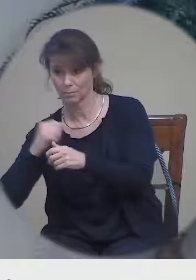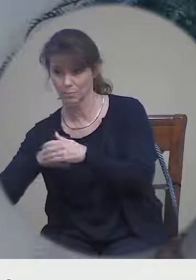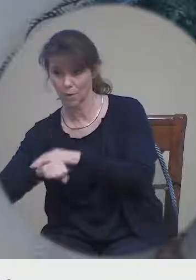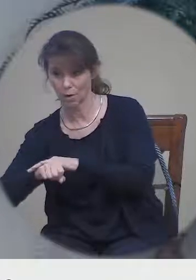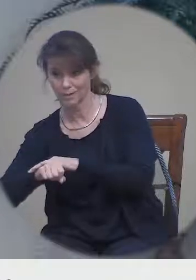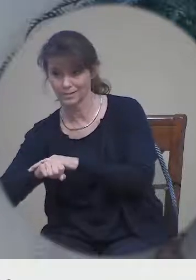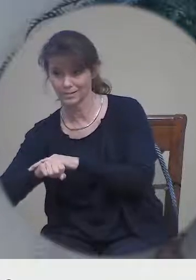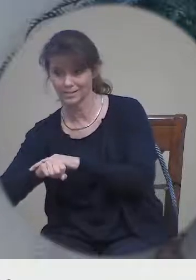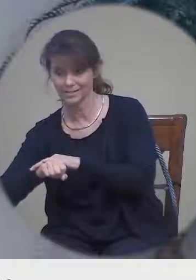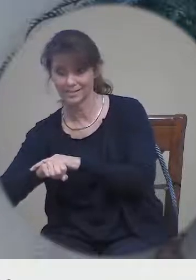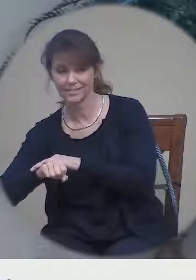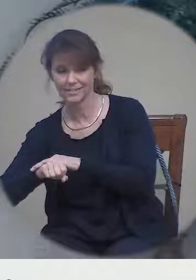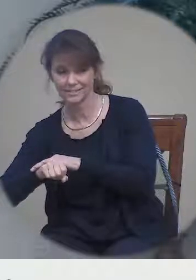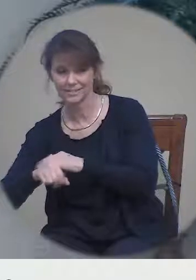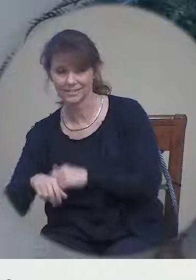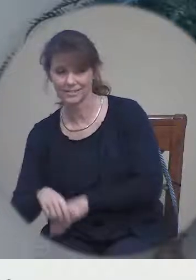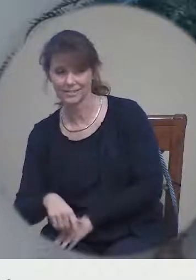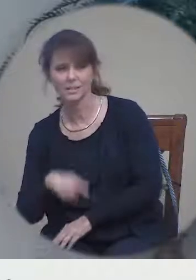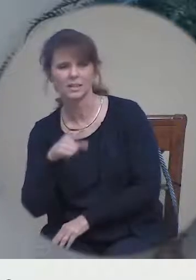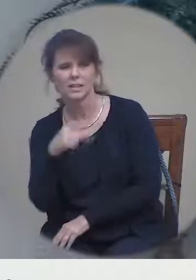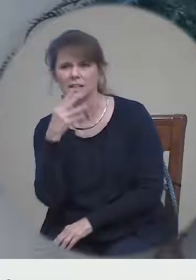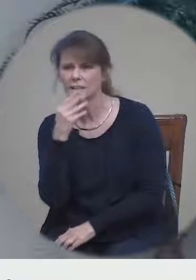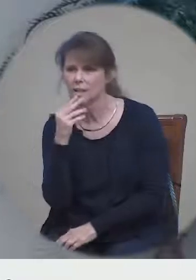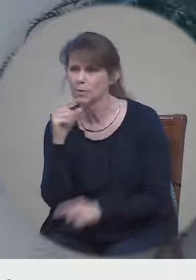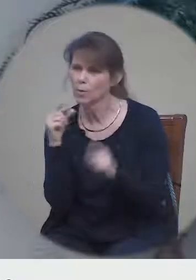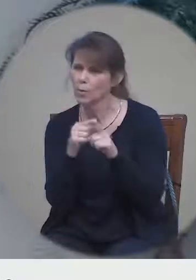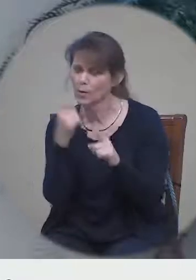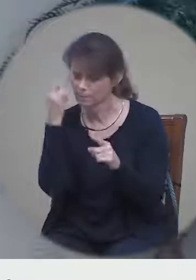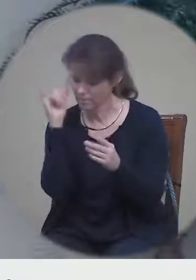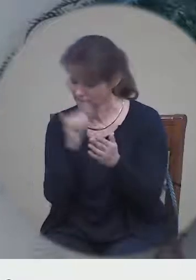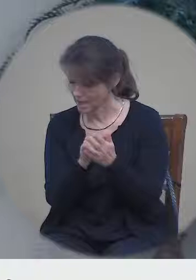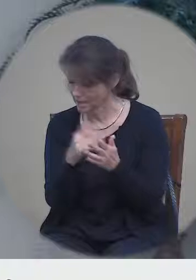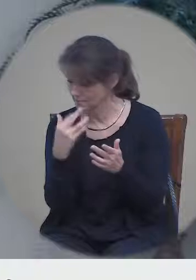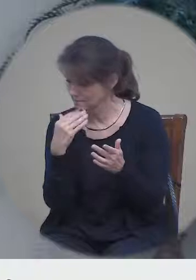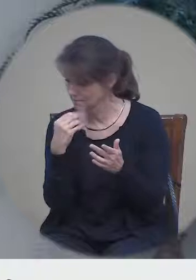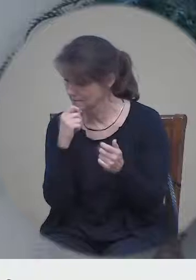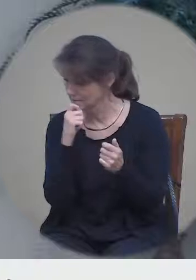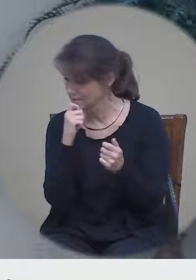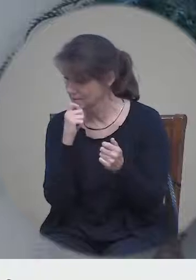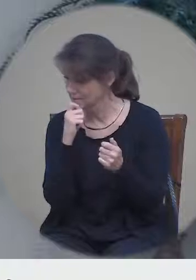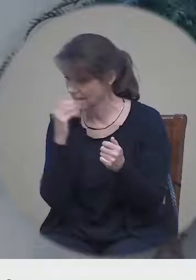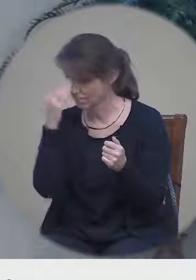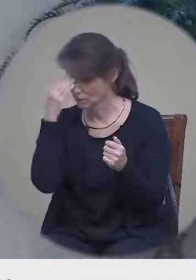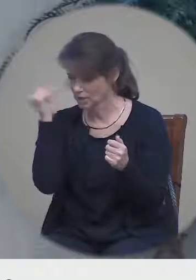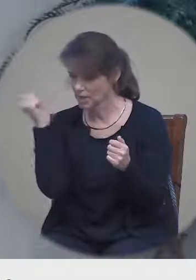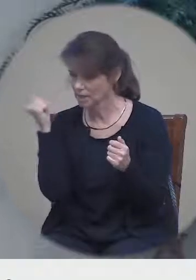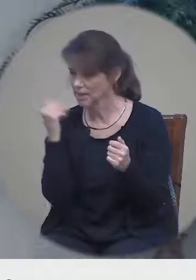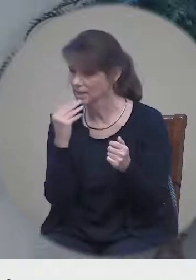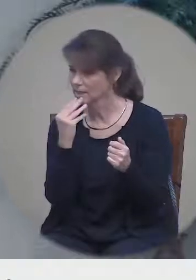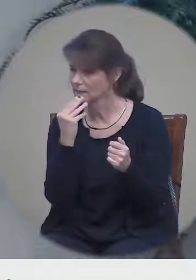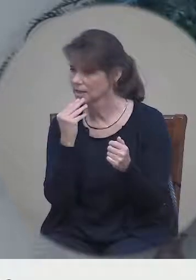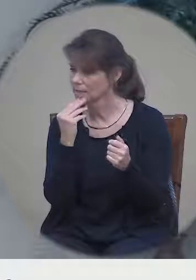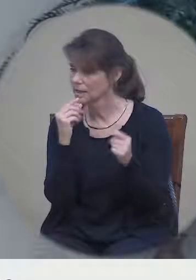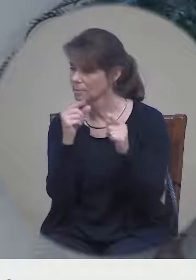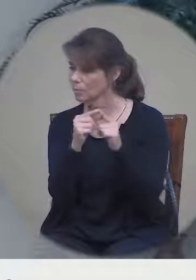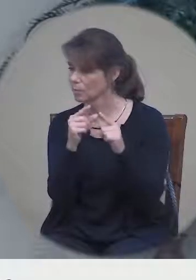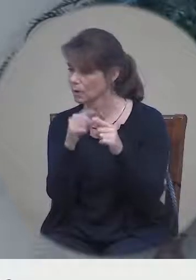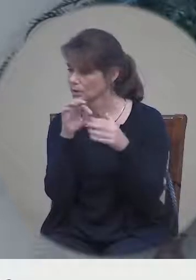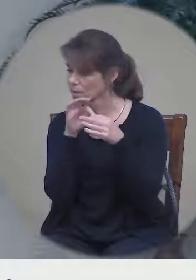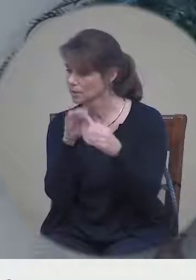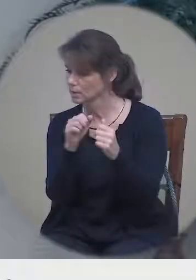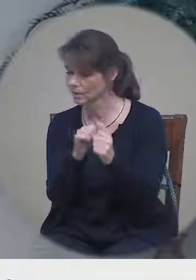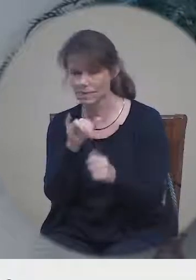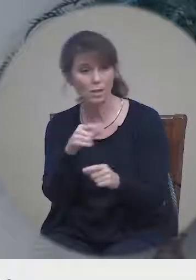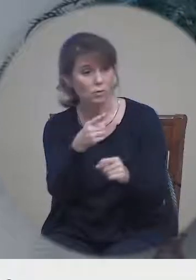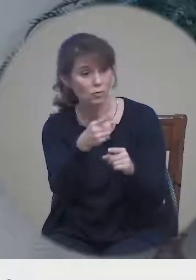Good point. There is a Hebrew word for that. I'm trying desperately not to get into this, but there is a word for that, and you're